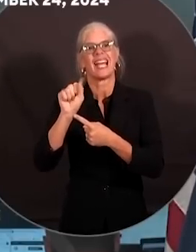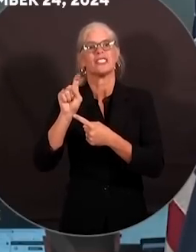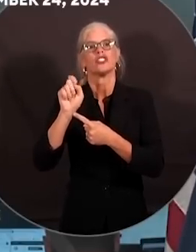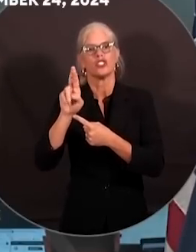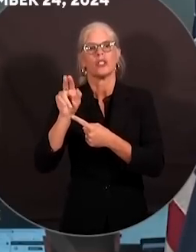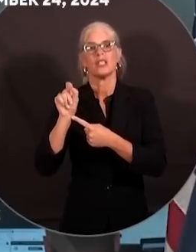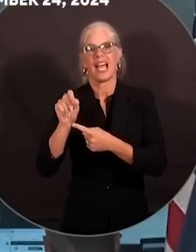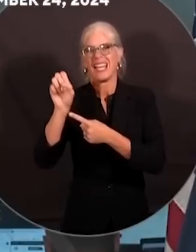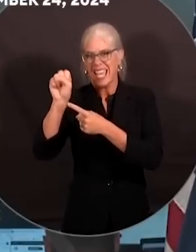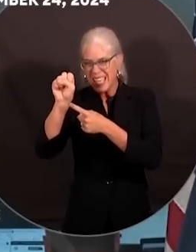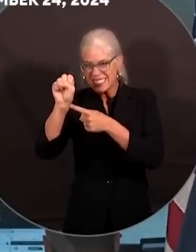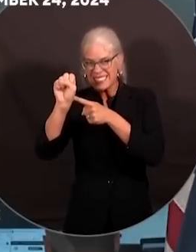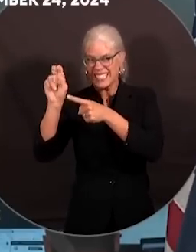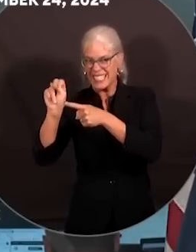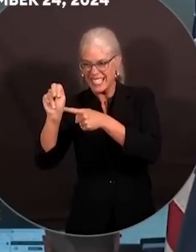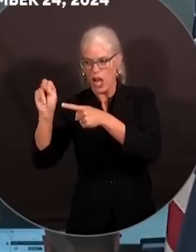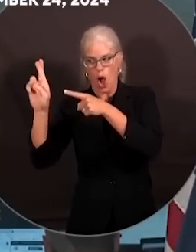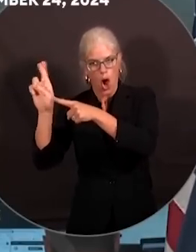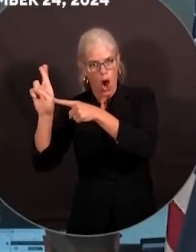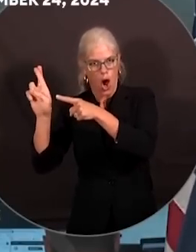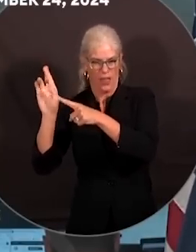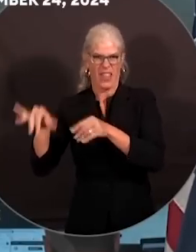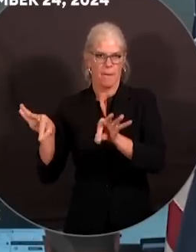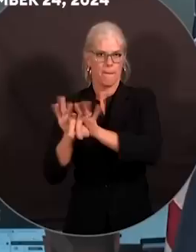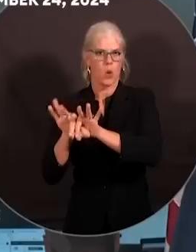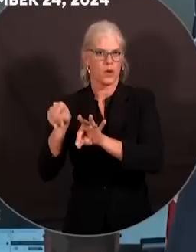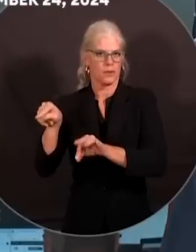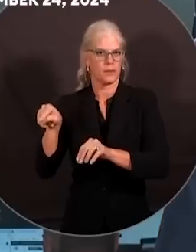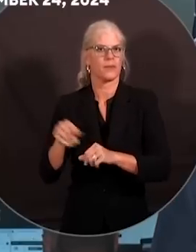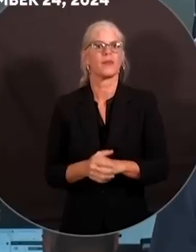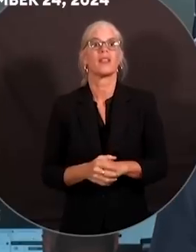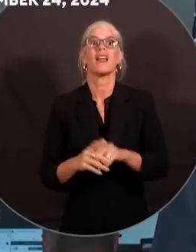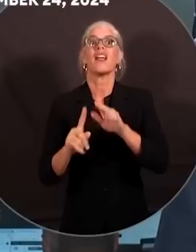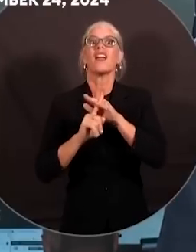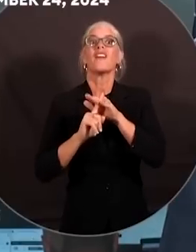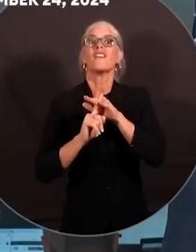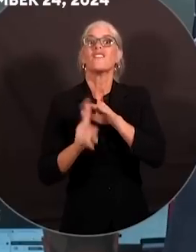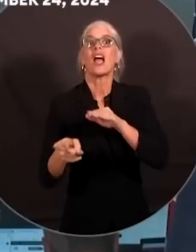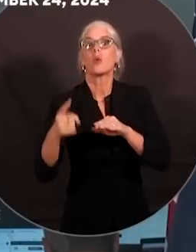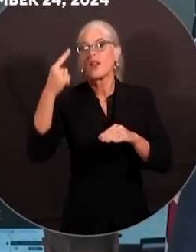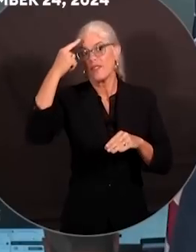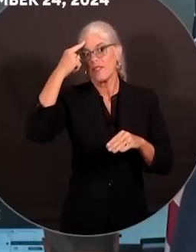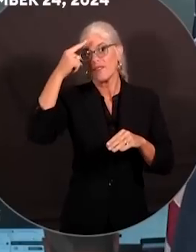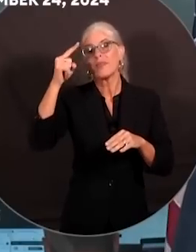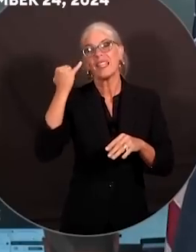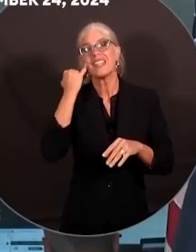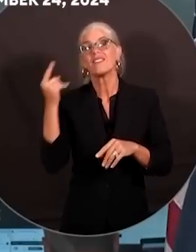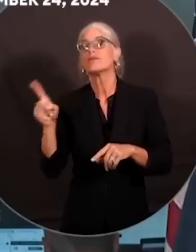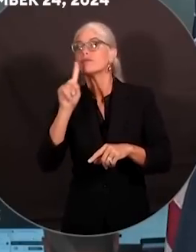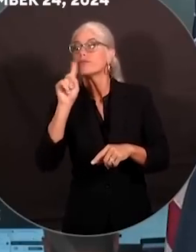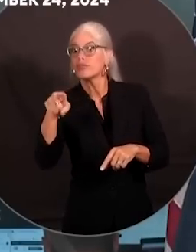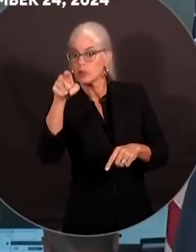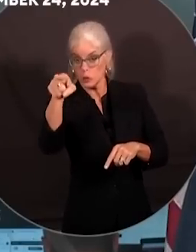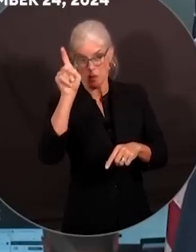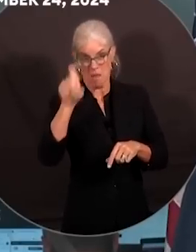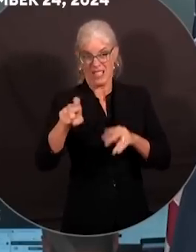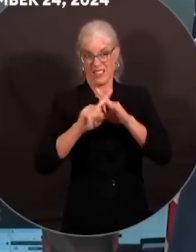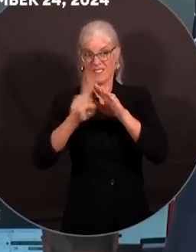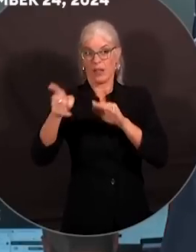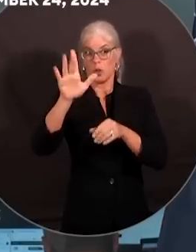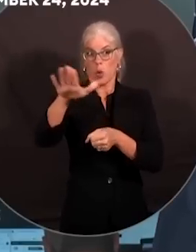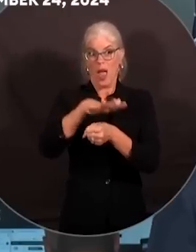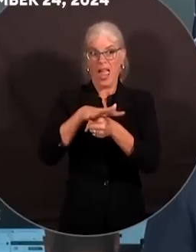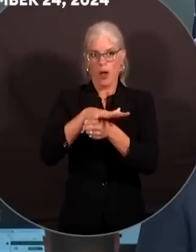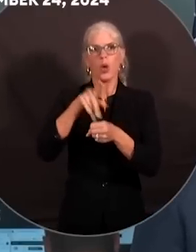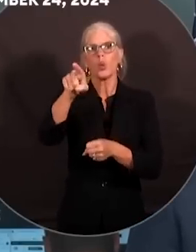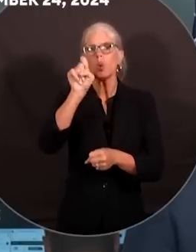floridadisaster.org/SNR. If an evacuation order is called for your area by local officials, you can see which zones are called